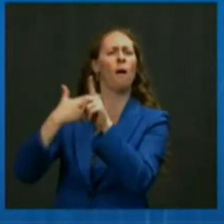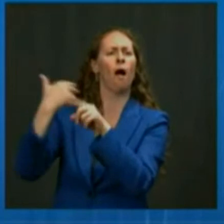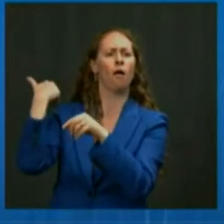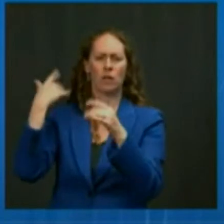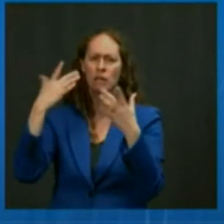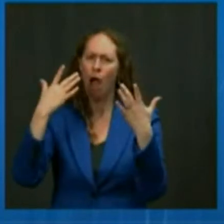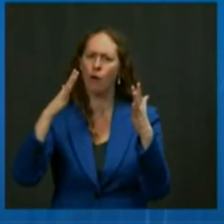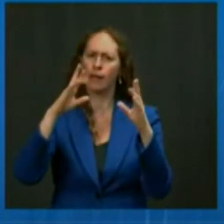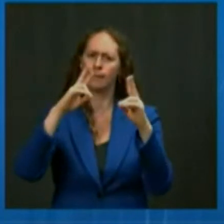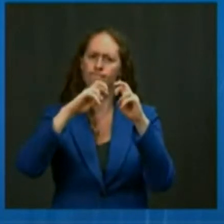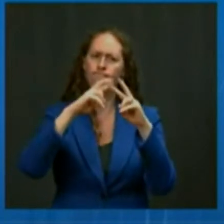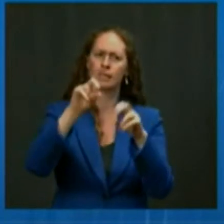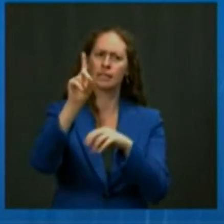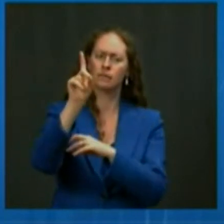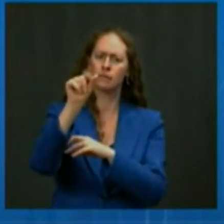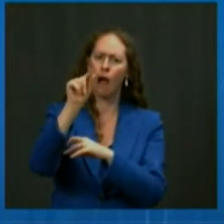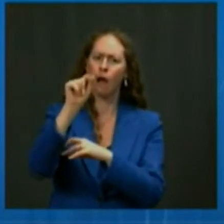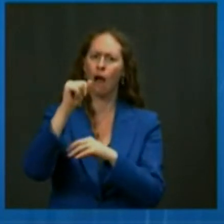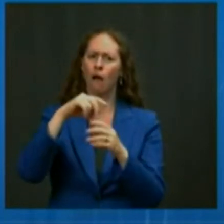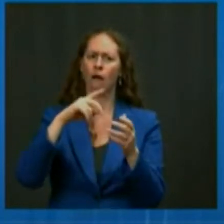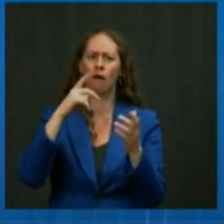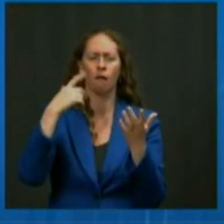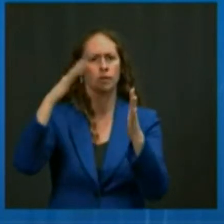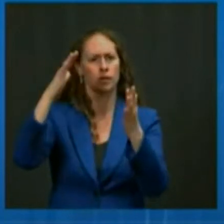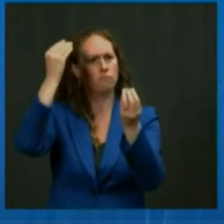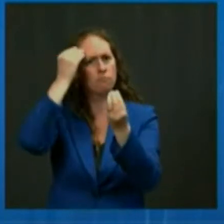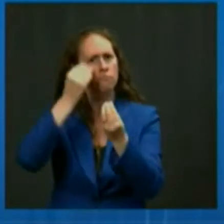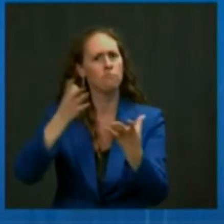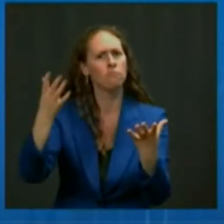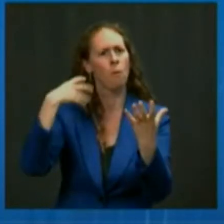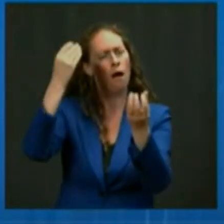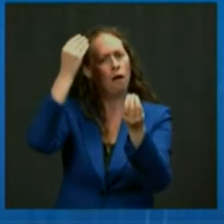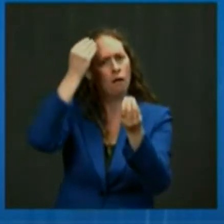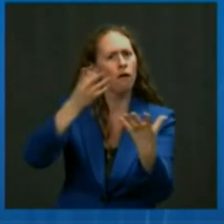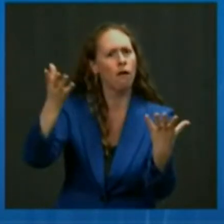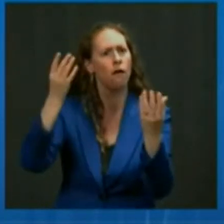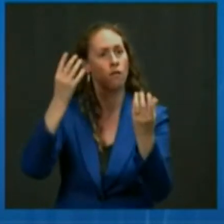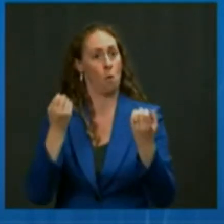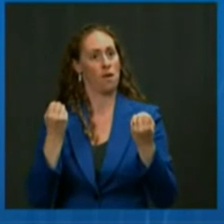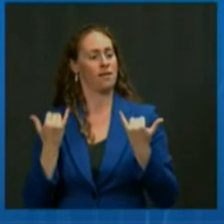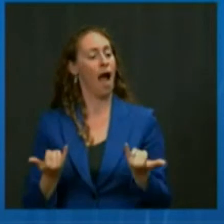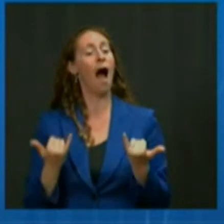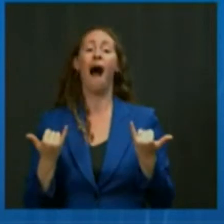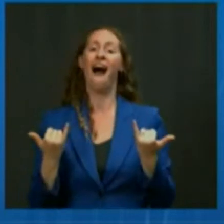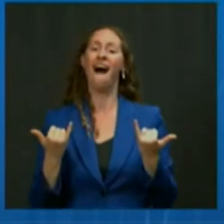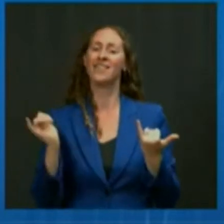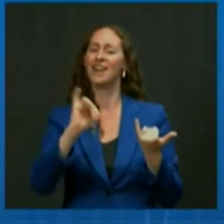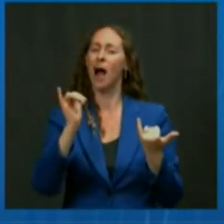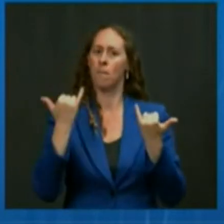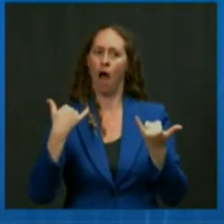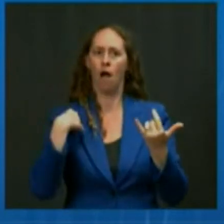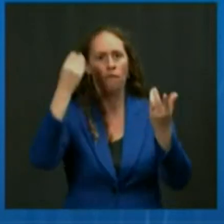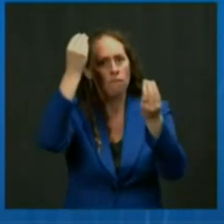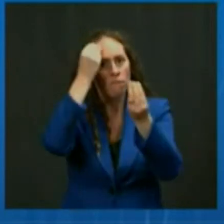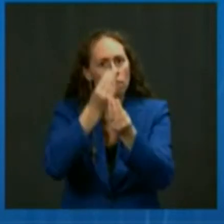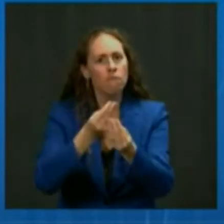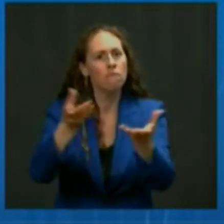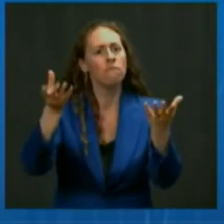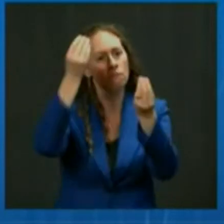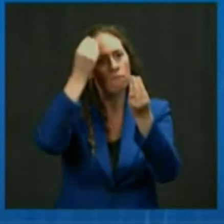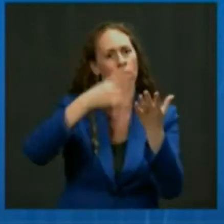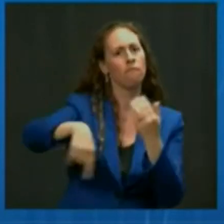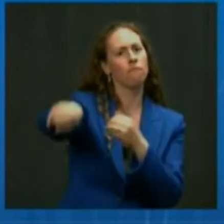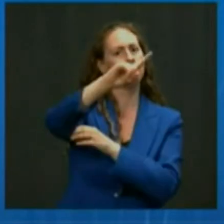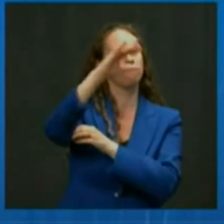let the public know and tell them what our plan is. And that's exactly what we're doing today. We put the best minds together in administration. We looked at